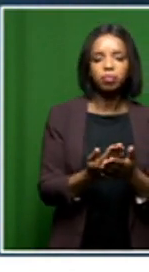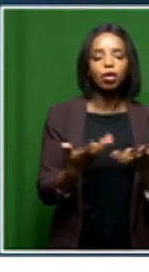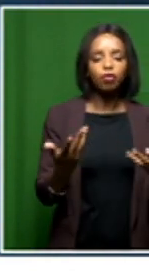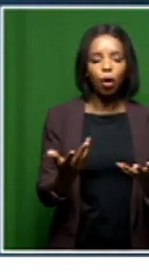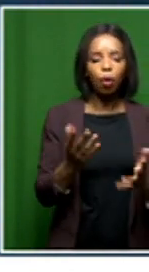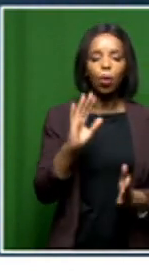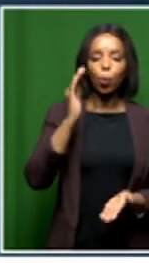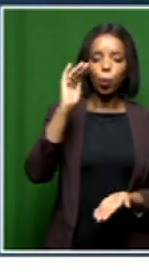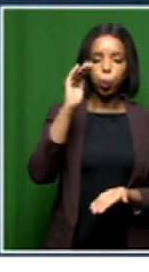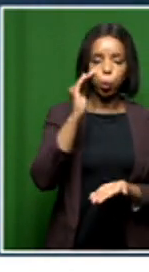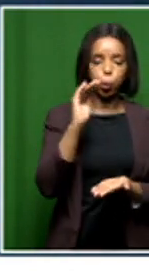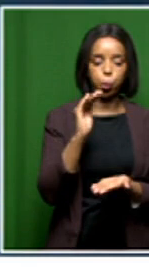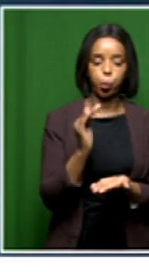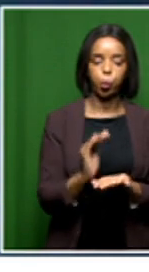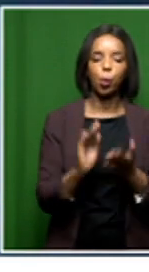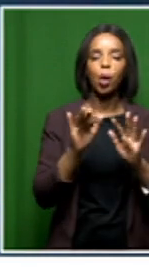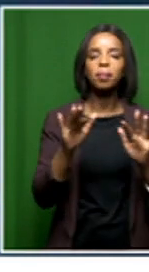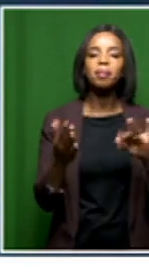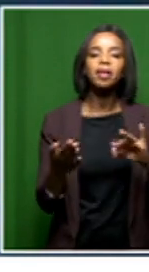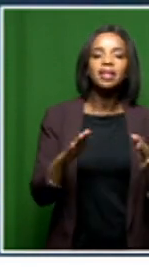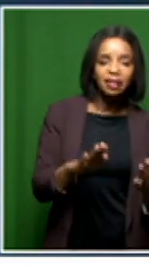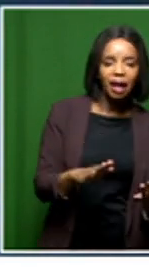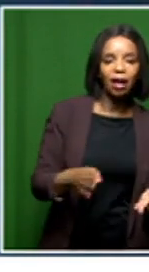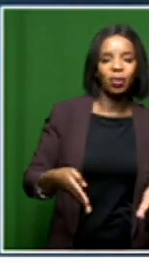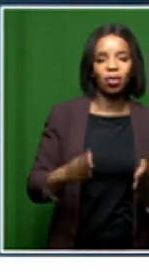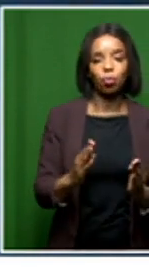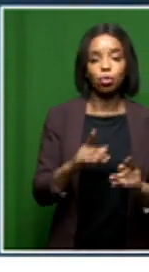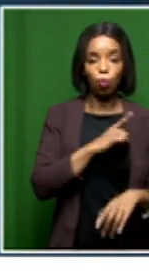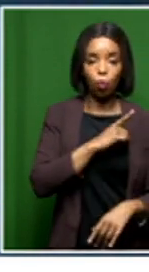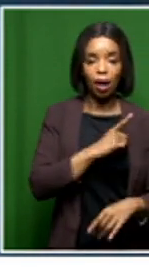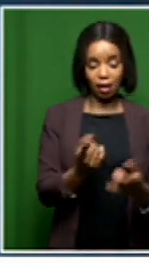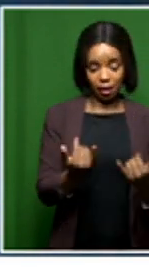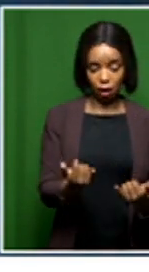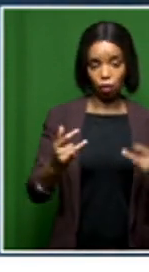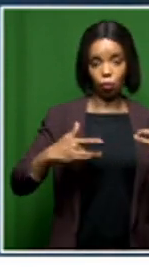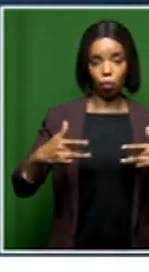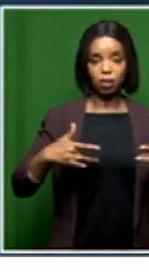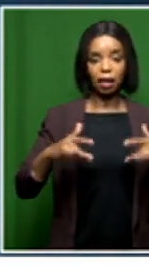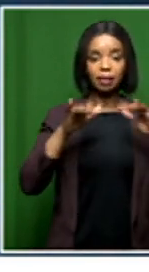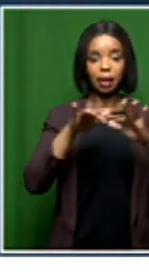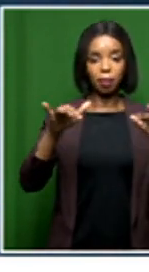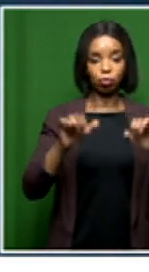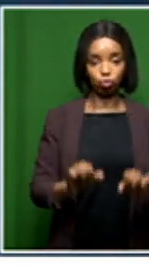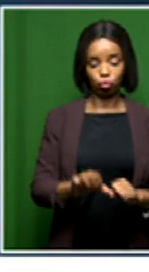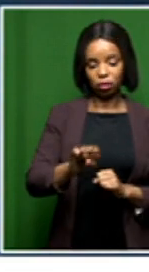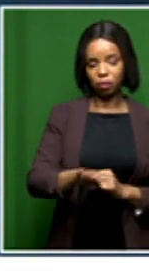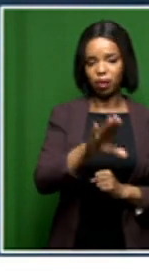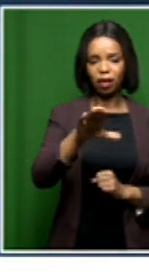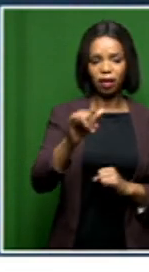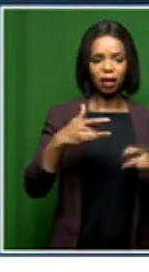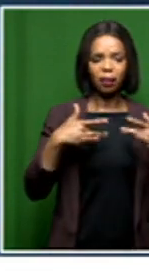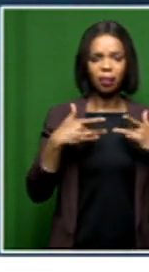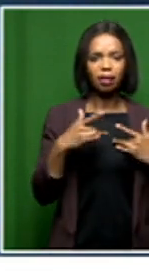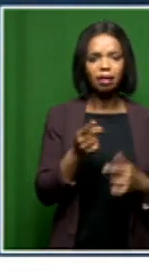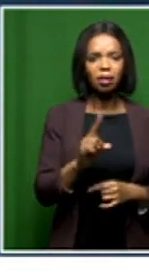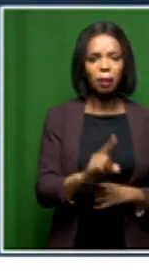reducing fatalities that occur on our road, because currently the main concern of South Africans is the ongoing increase in fatalities that